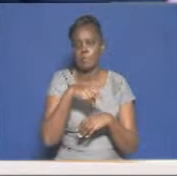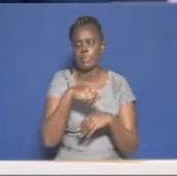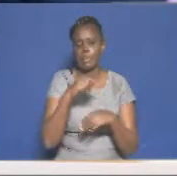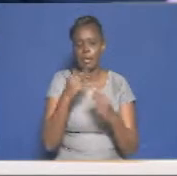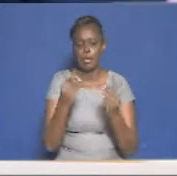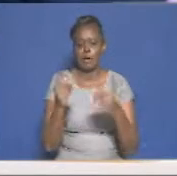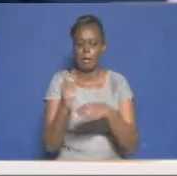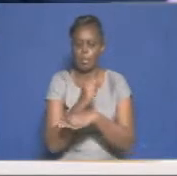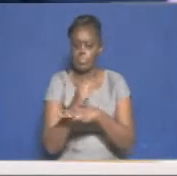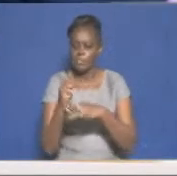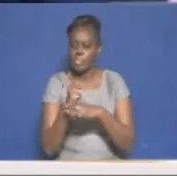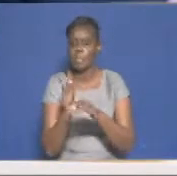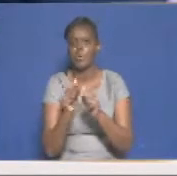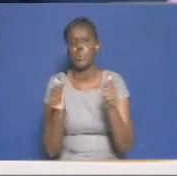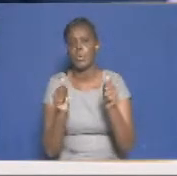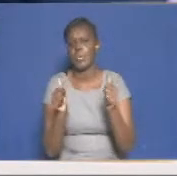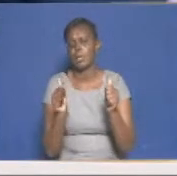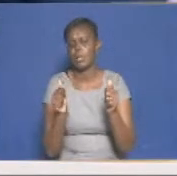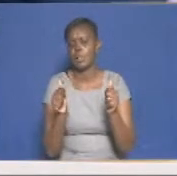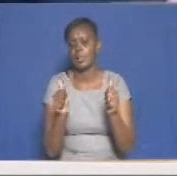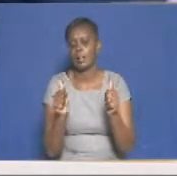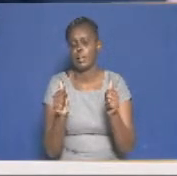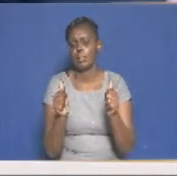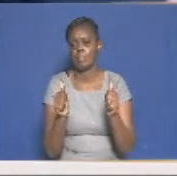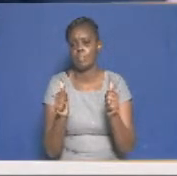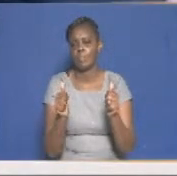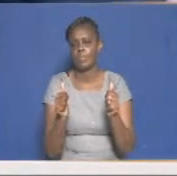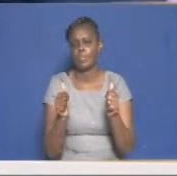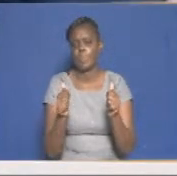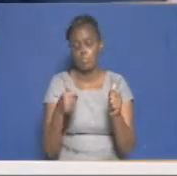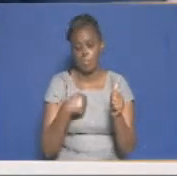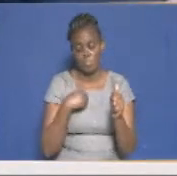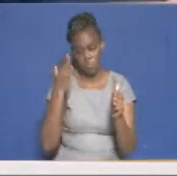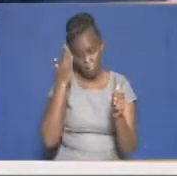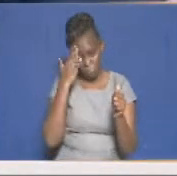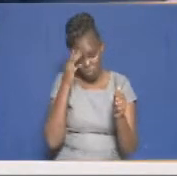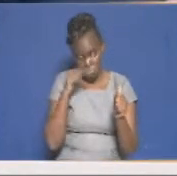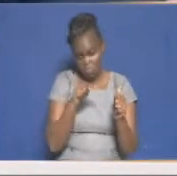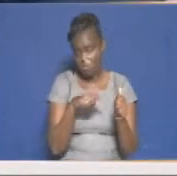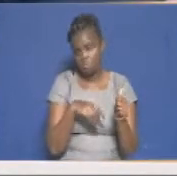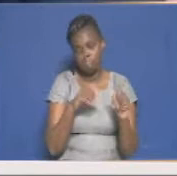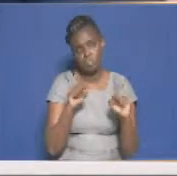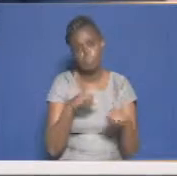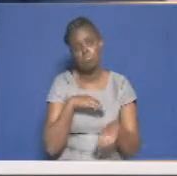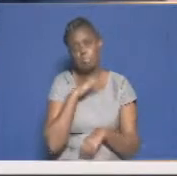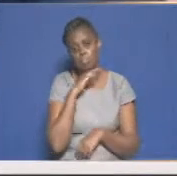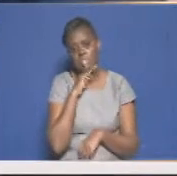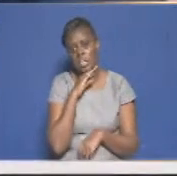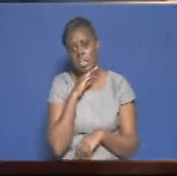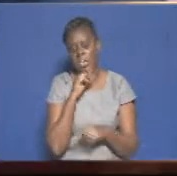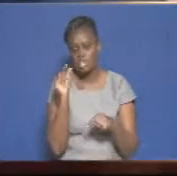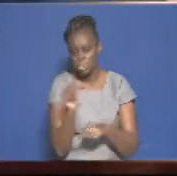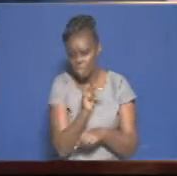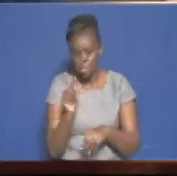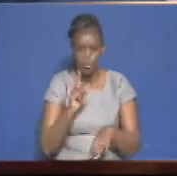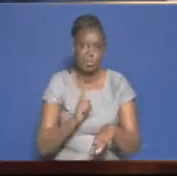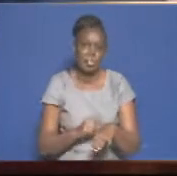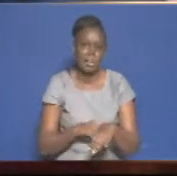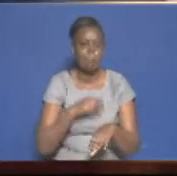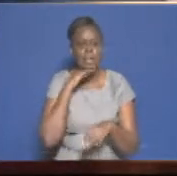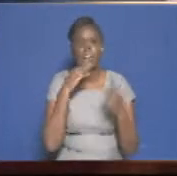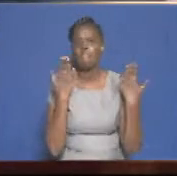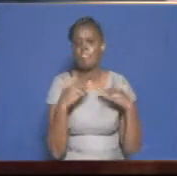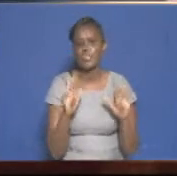training in matters of diplomacy, Honorable Speaker. Little did I know that he was going to pass on in such a short period of